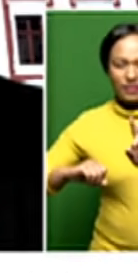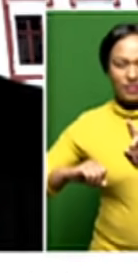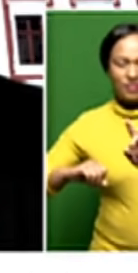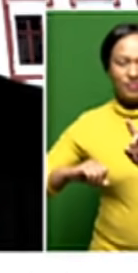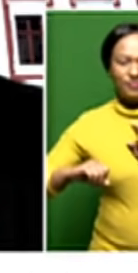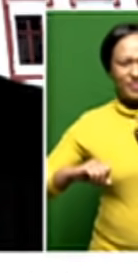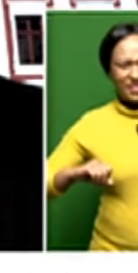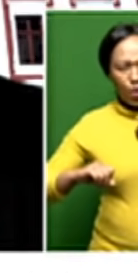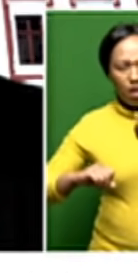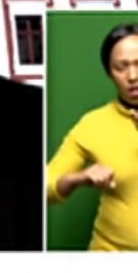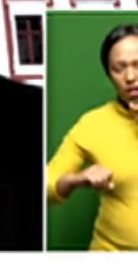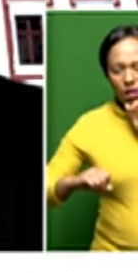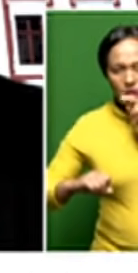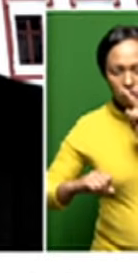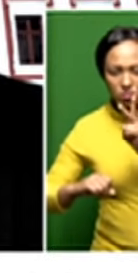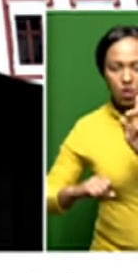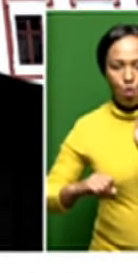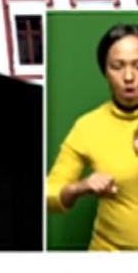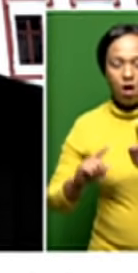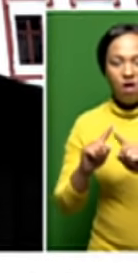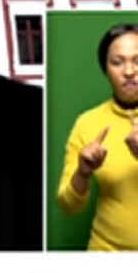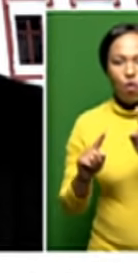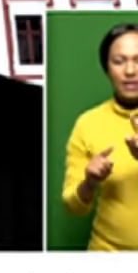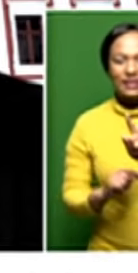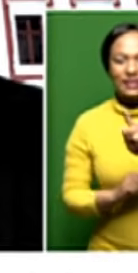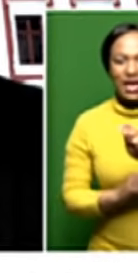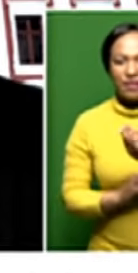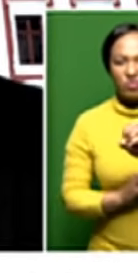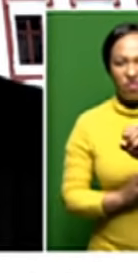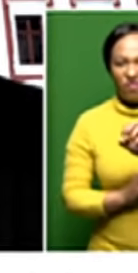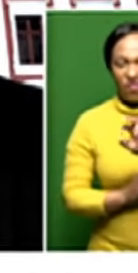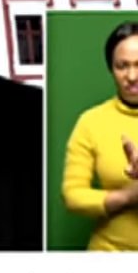in terms of, when it comes to the terms of reference?